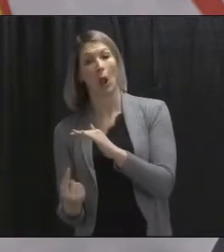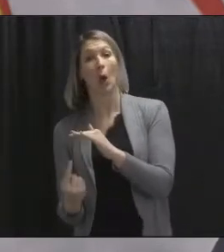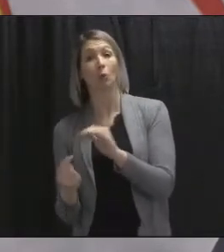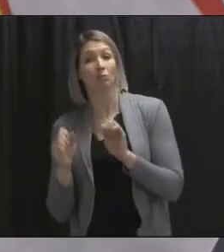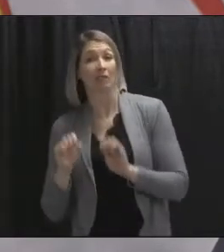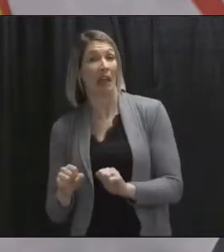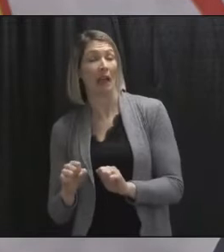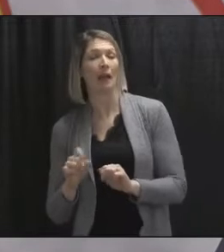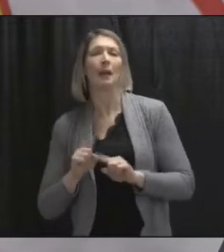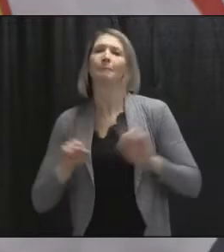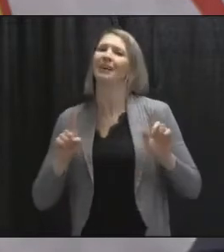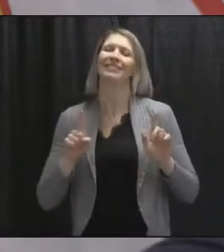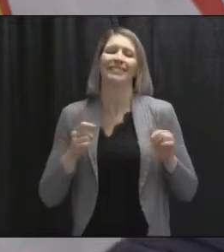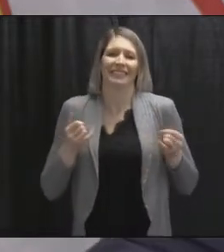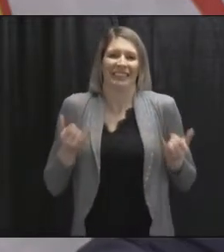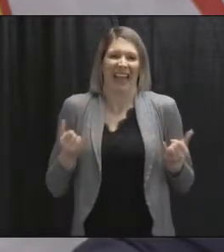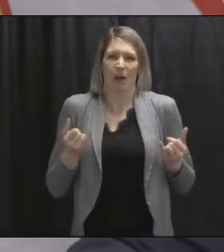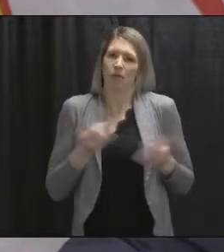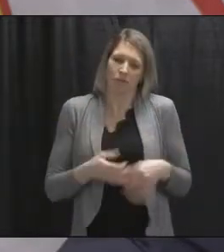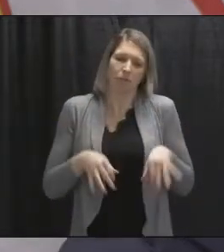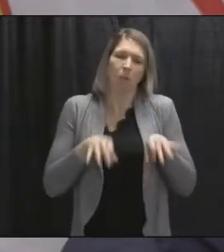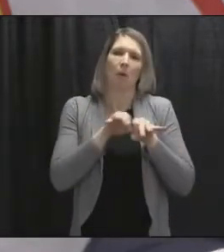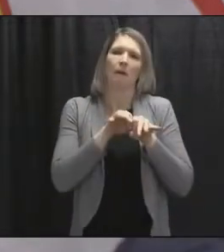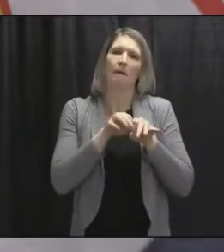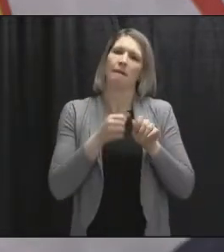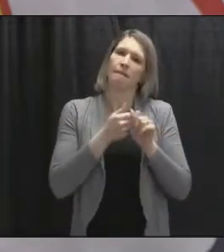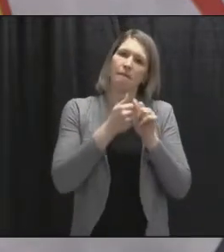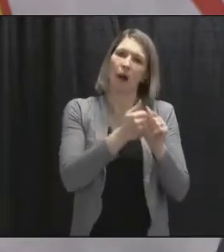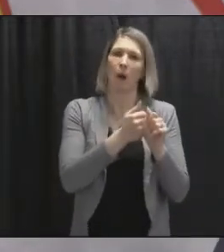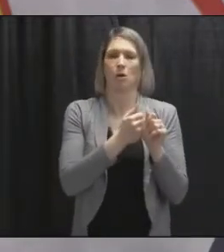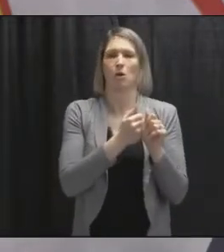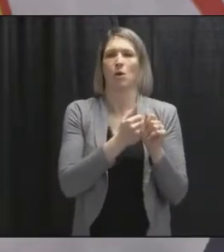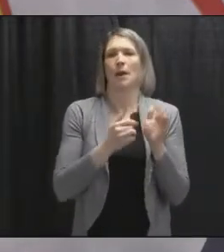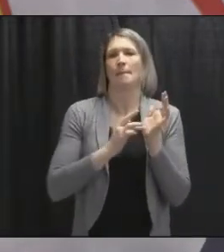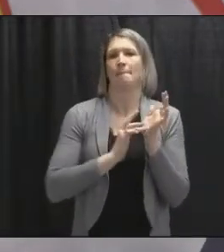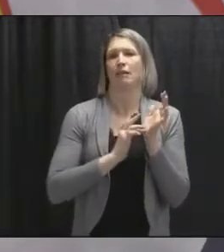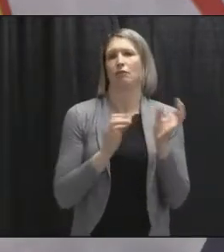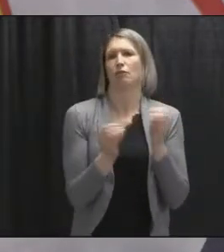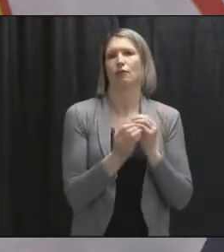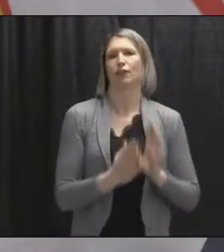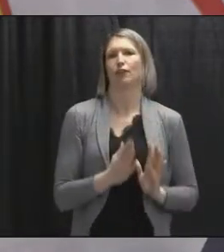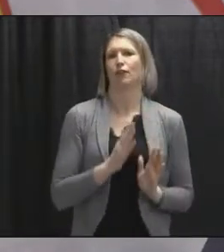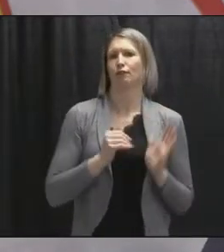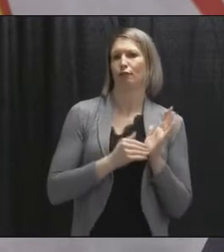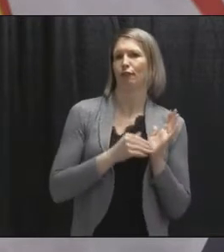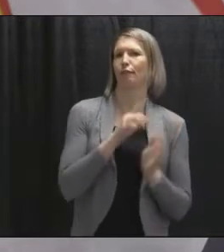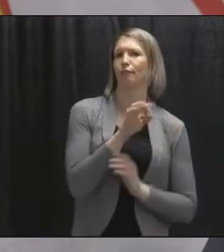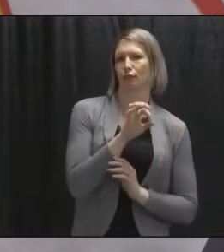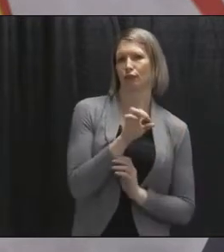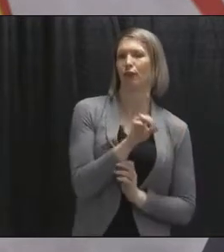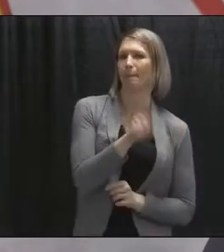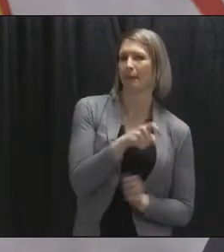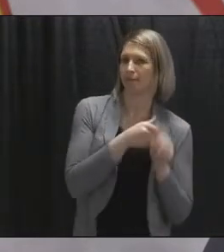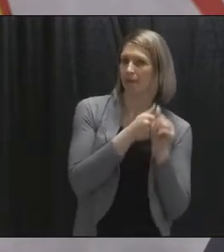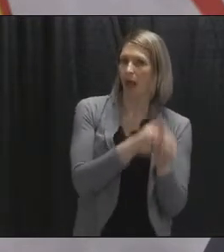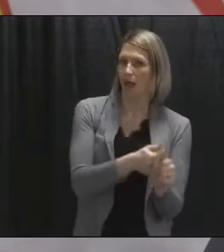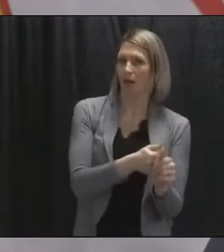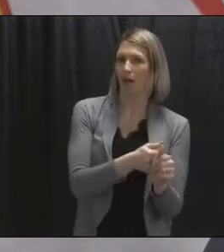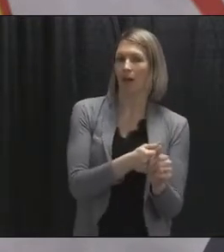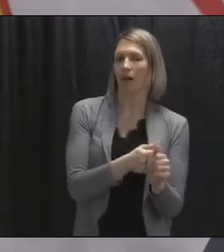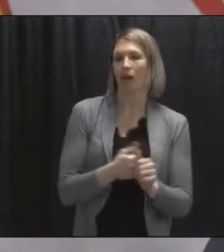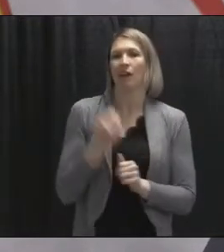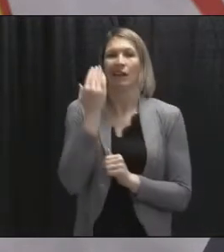health guidelines that our chief medical officer has put in place. Now, there is no question. Family gatherings look very different over